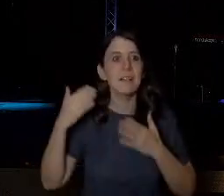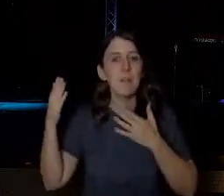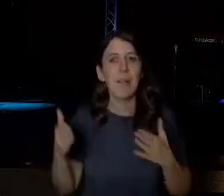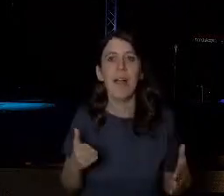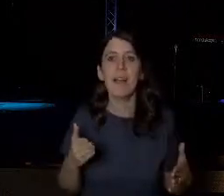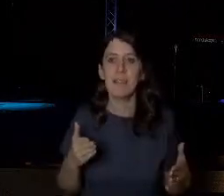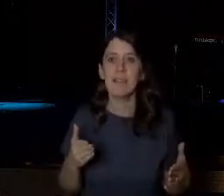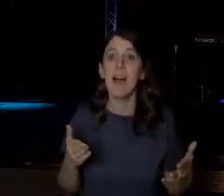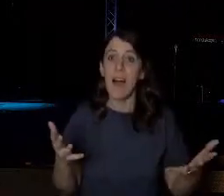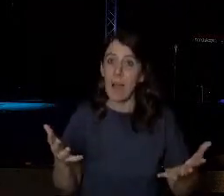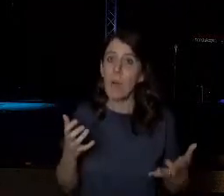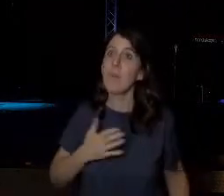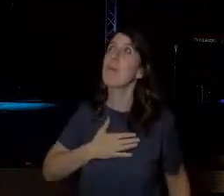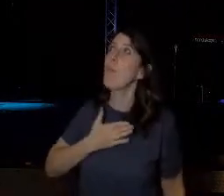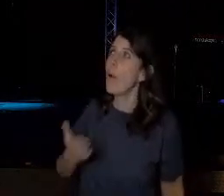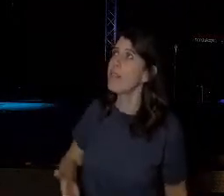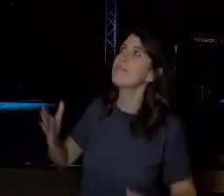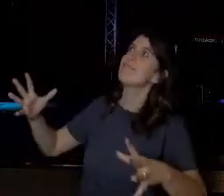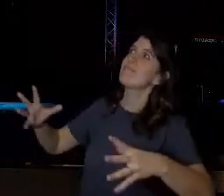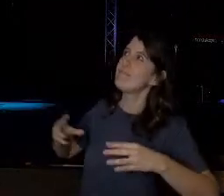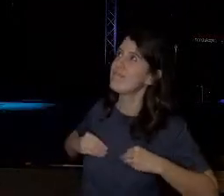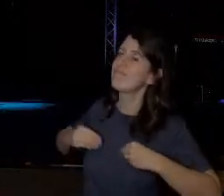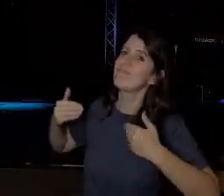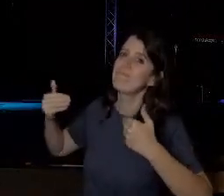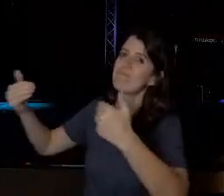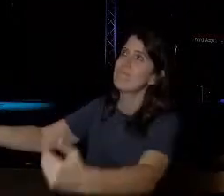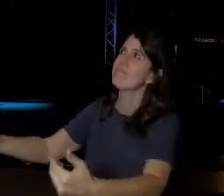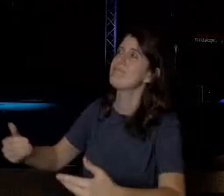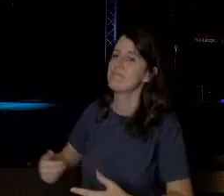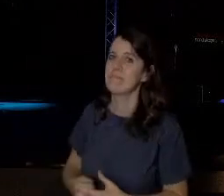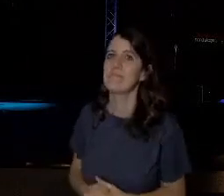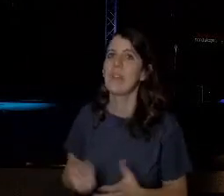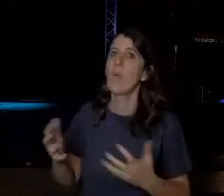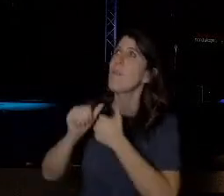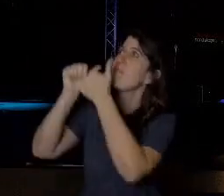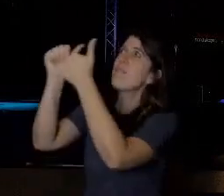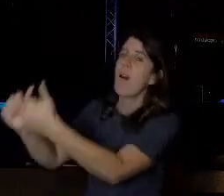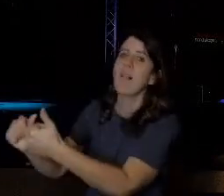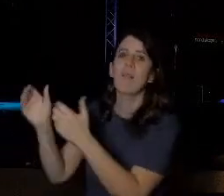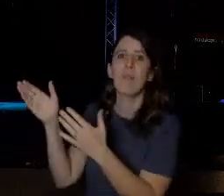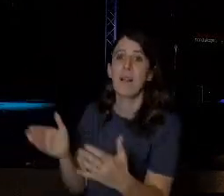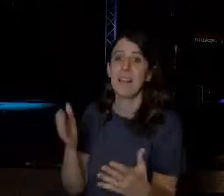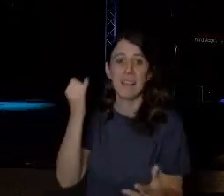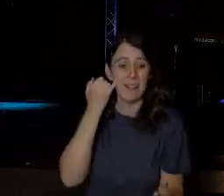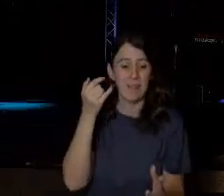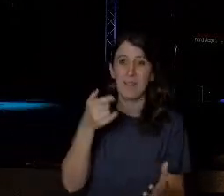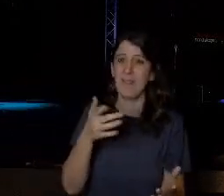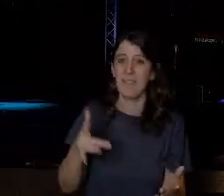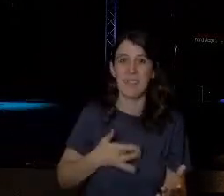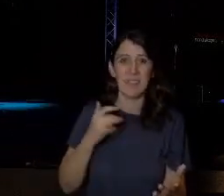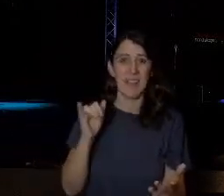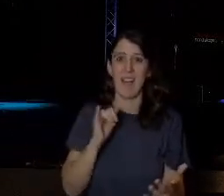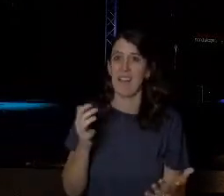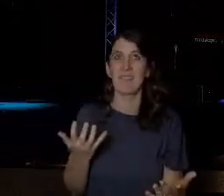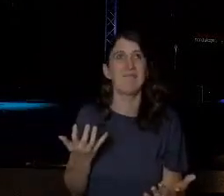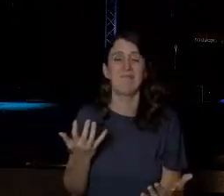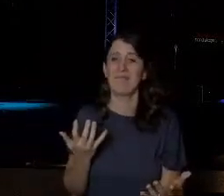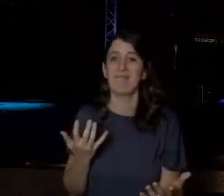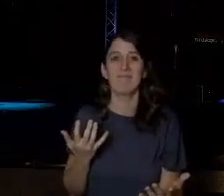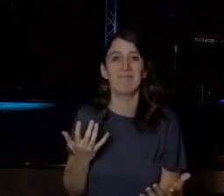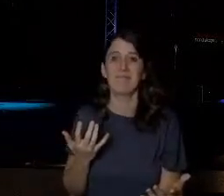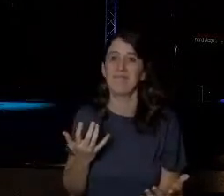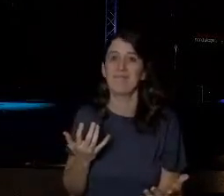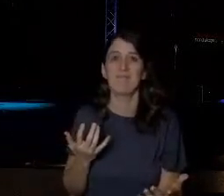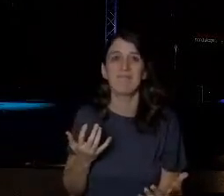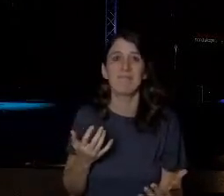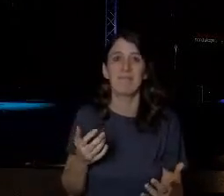I want to be the church that's willing to say yes and go. I want to follow that plan, even if it feels like sometimes we're just walking around